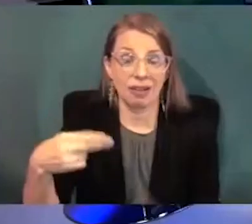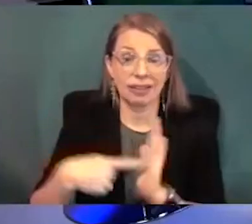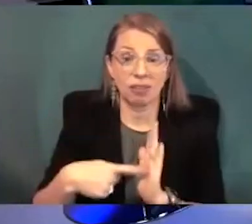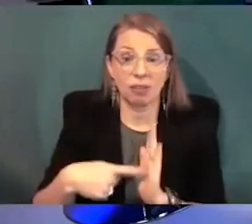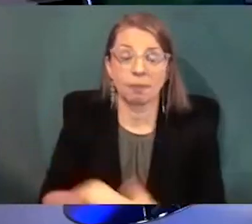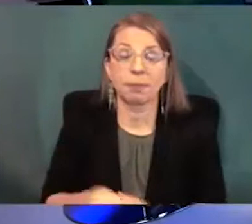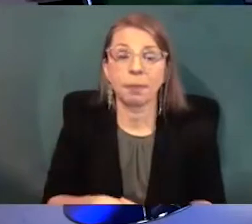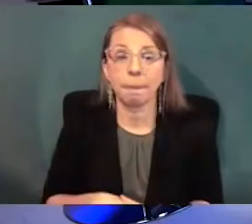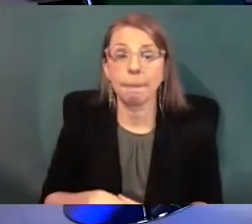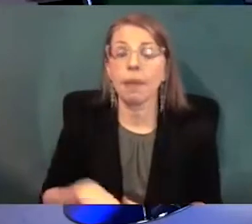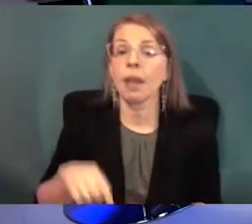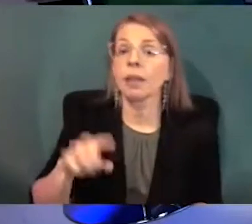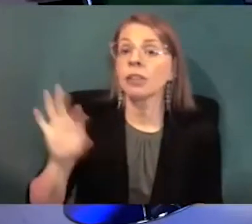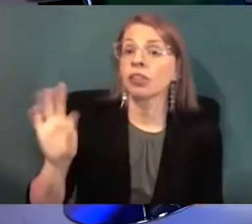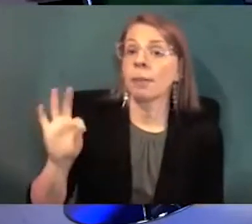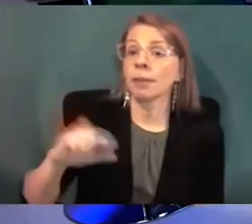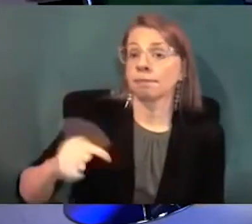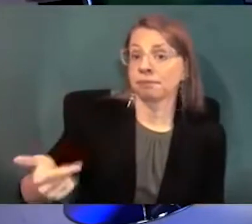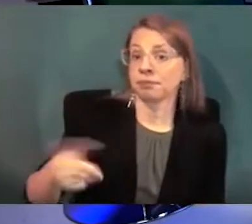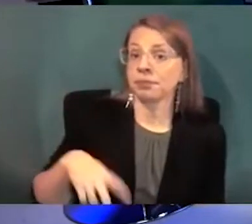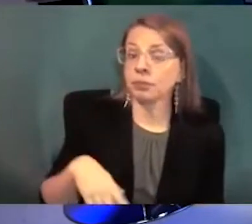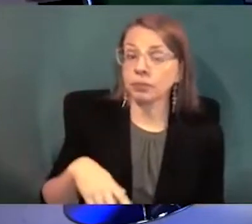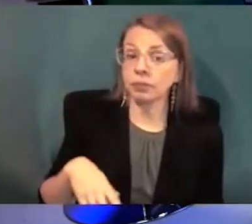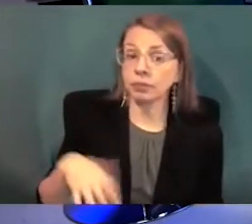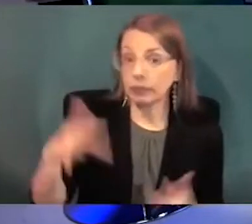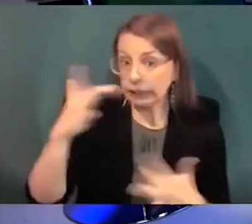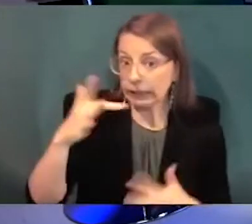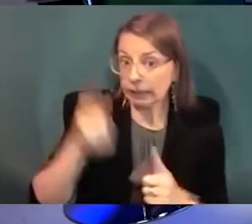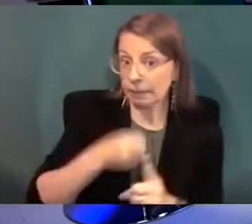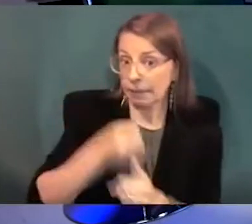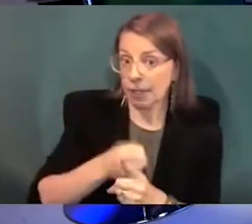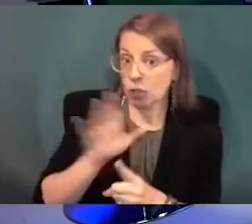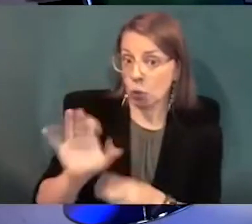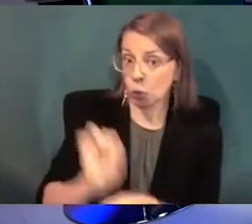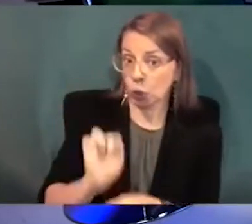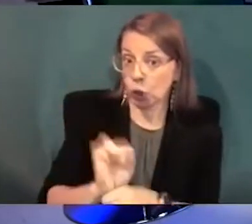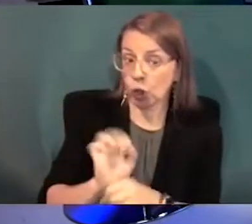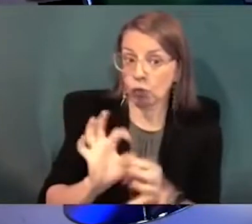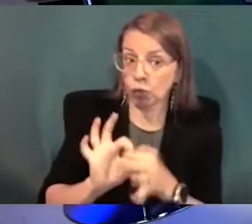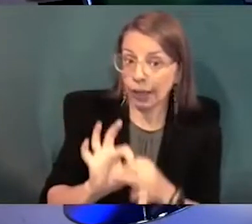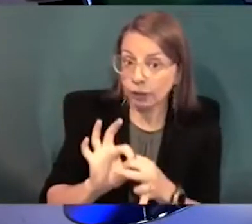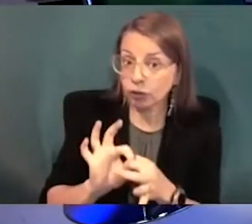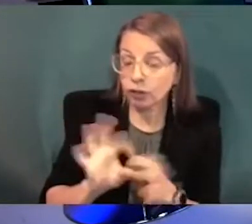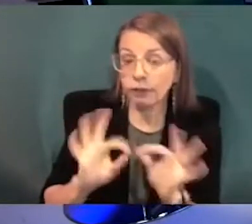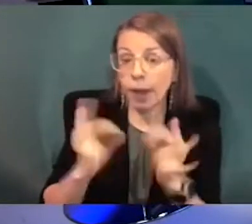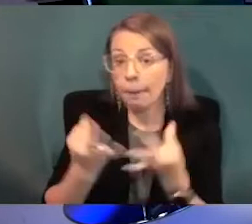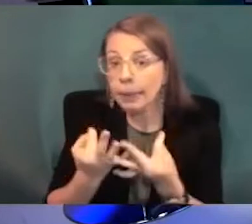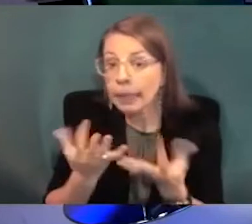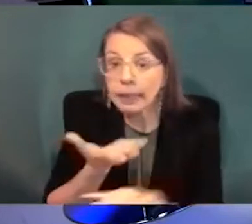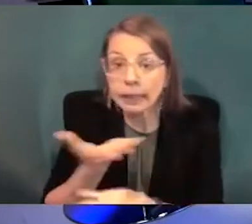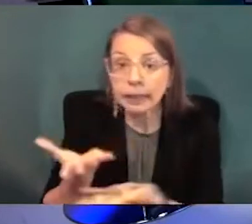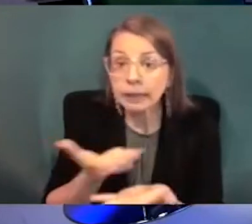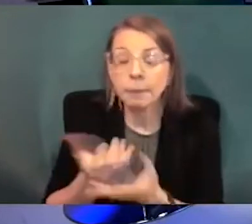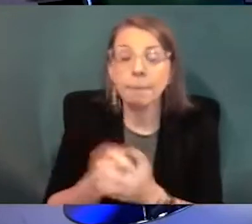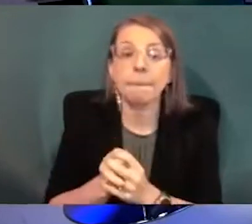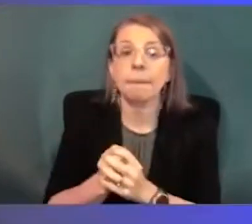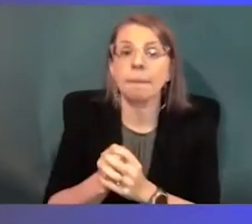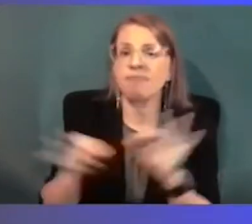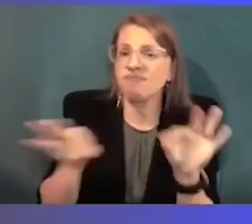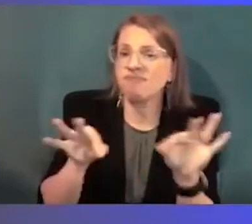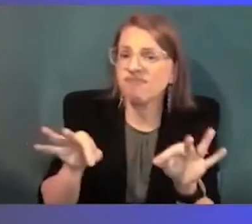you, has this disease impacted your work, your relationships, families? Talk to us a little bit about